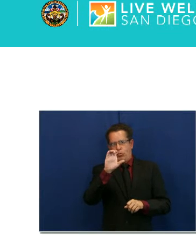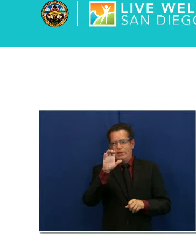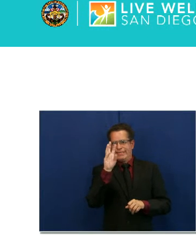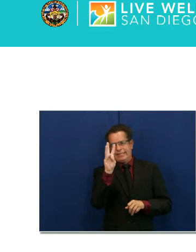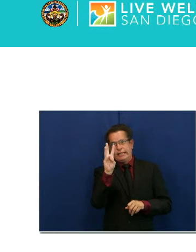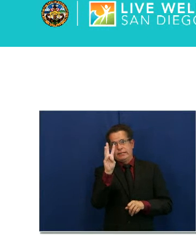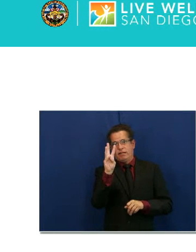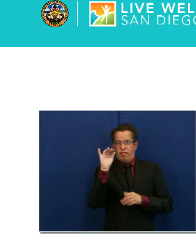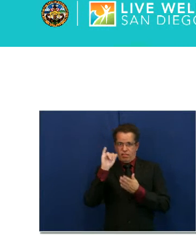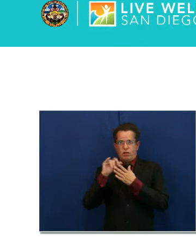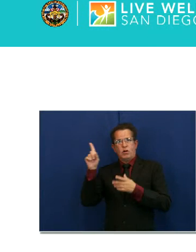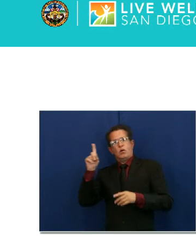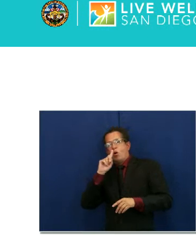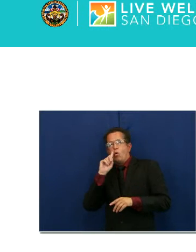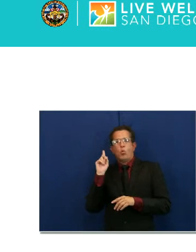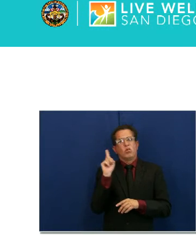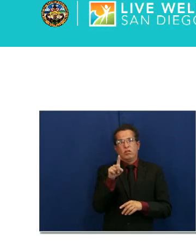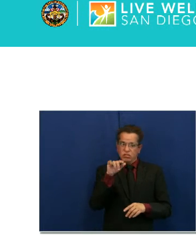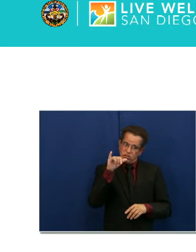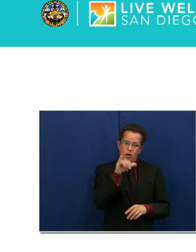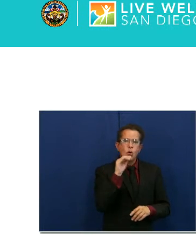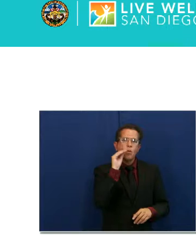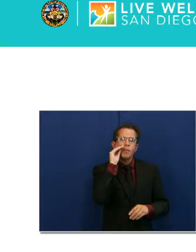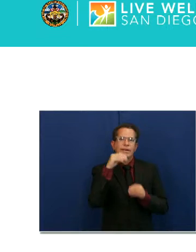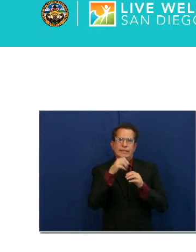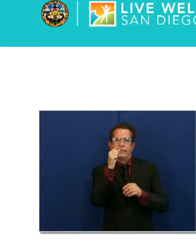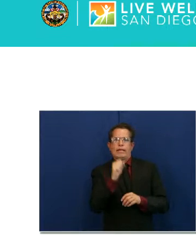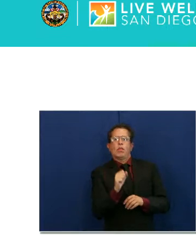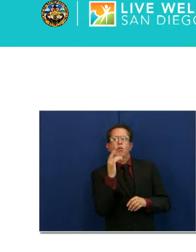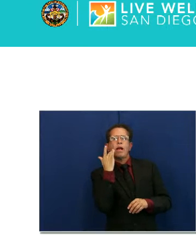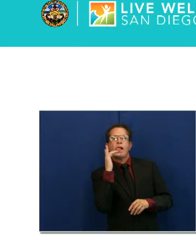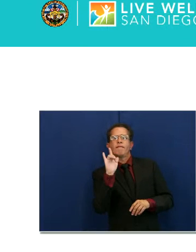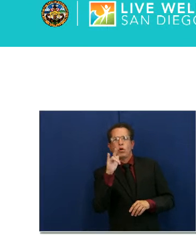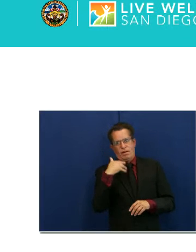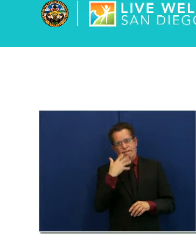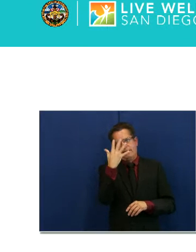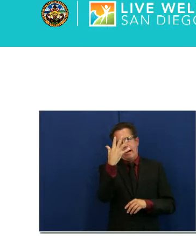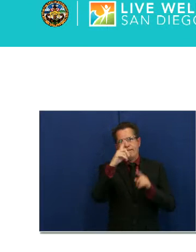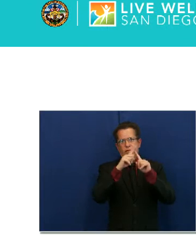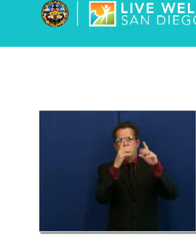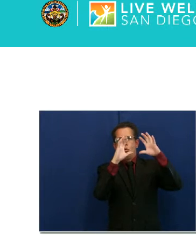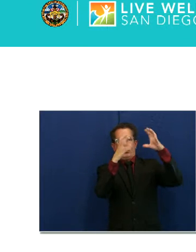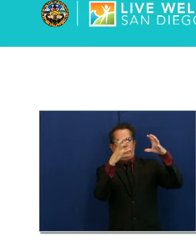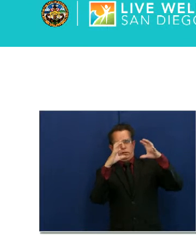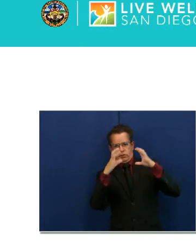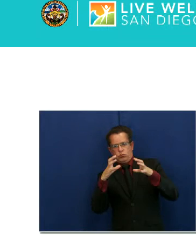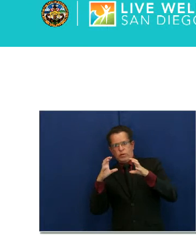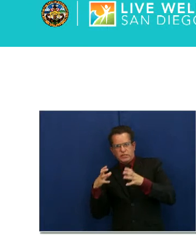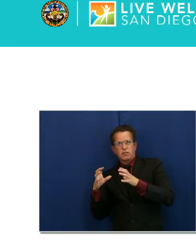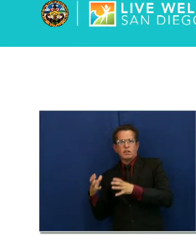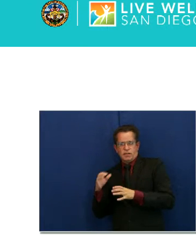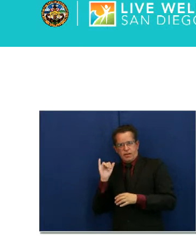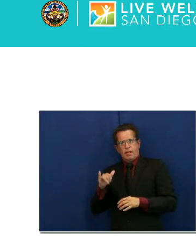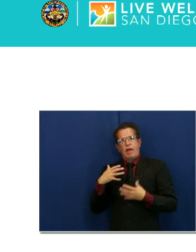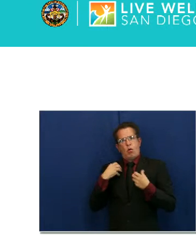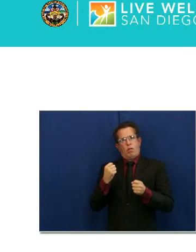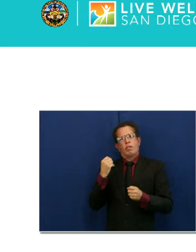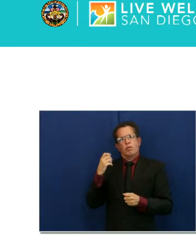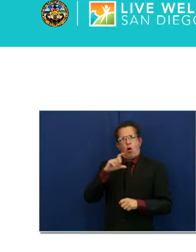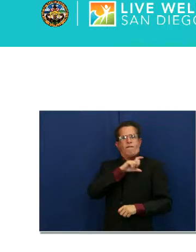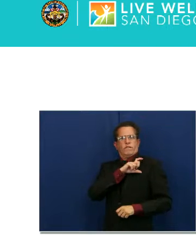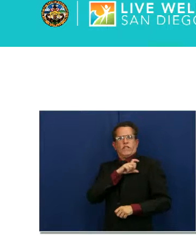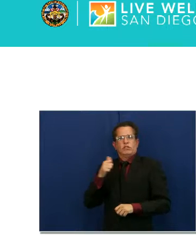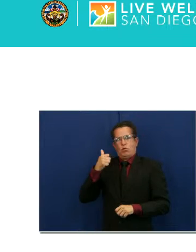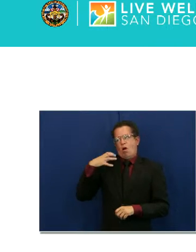went into effect for Southern California, and there are 5 regions. These are health officer regions. And as